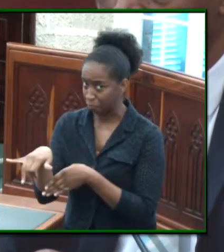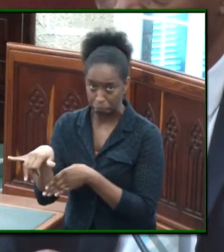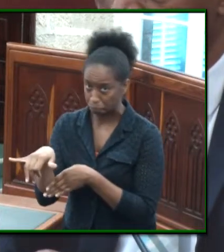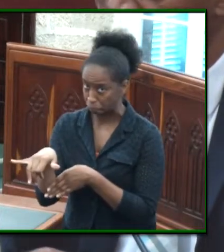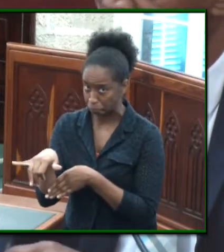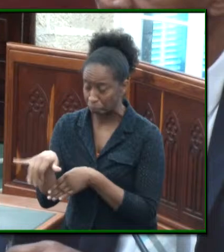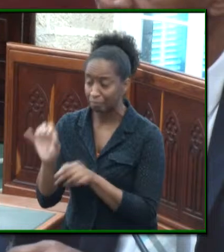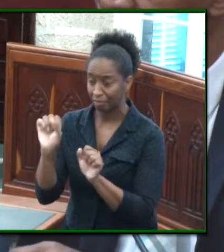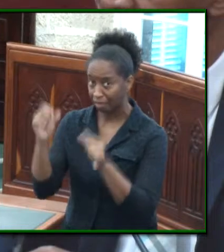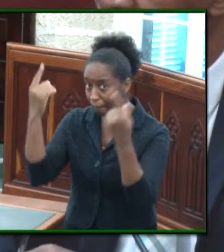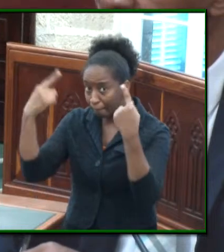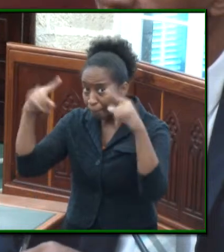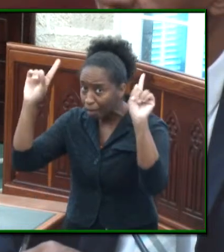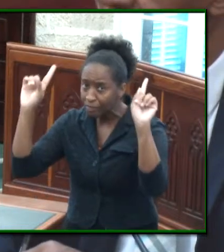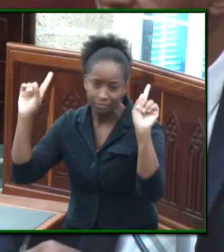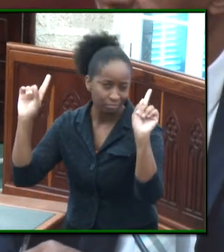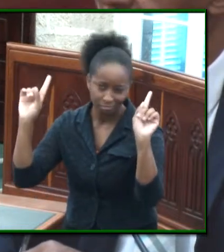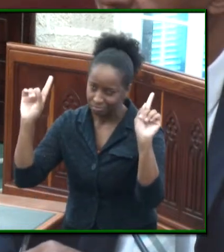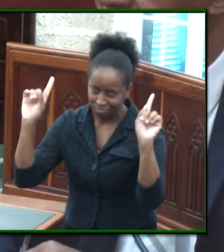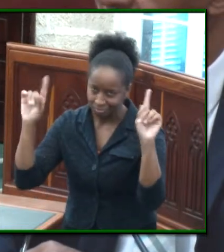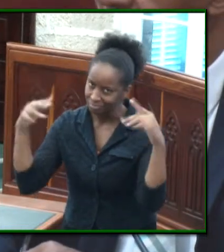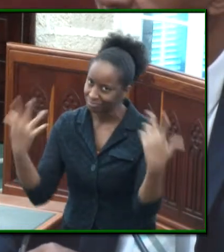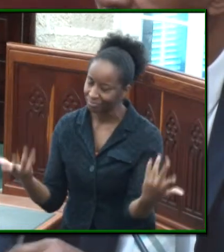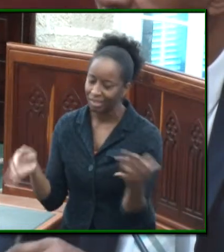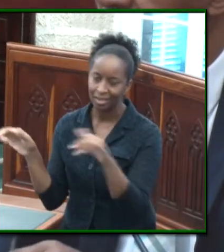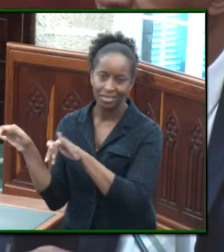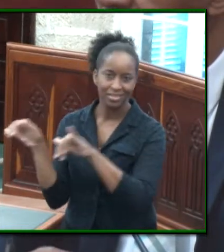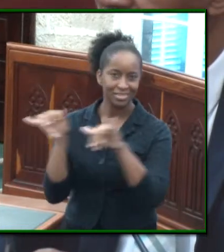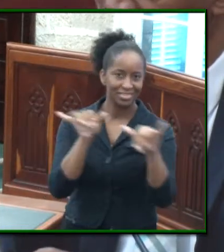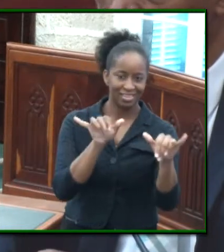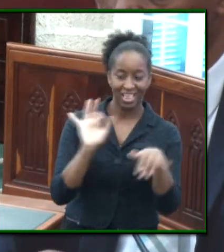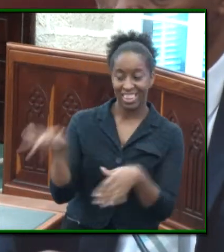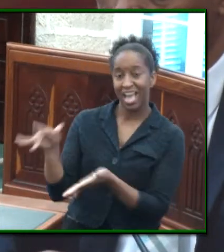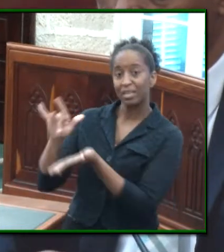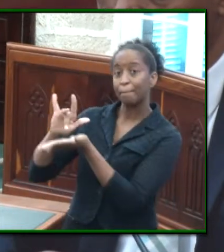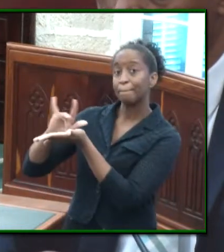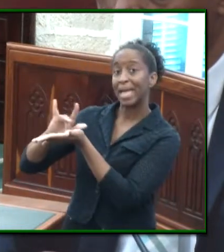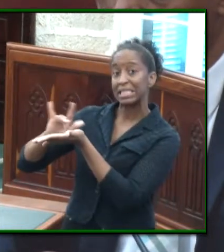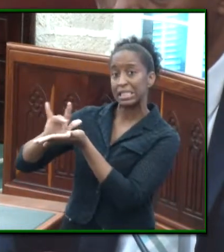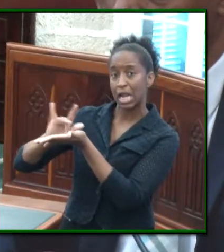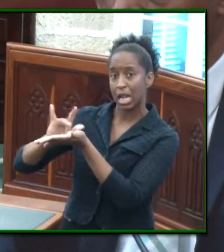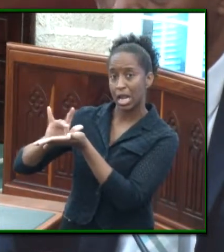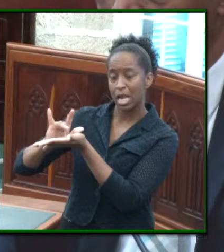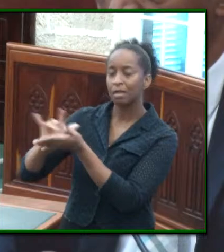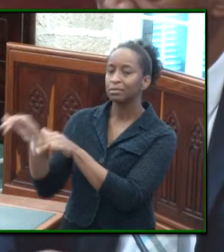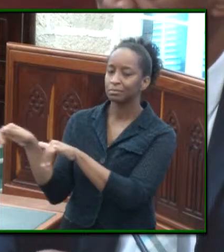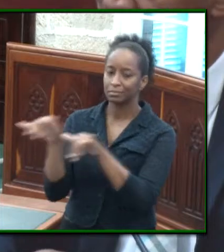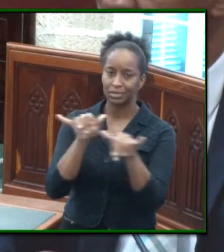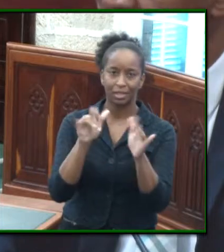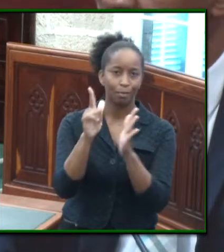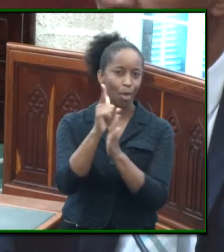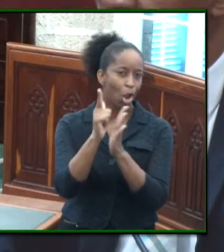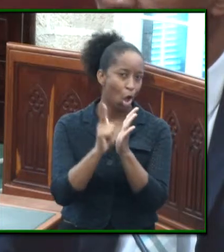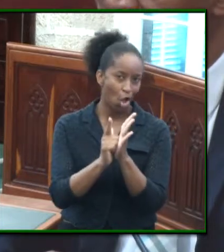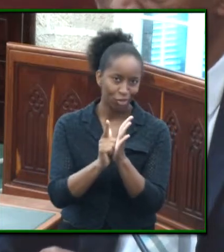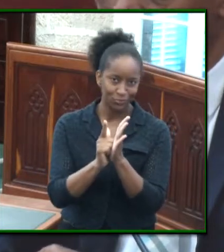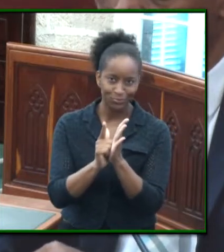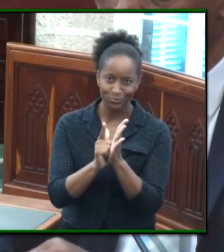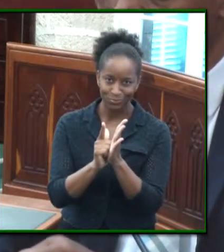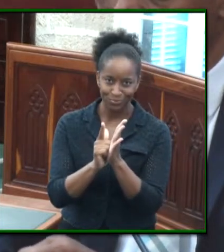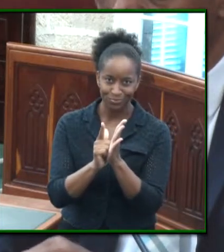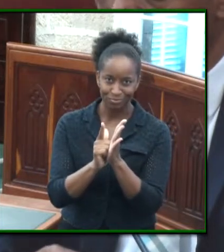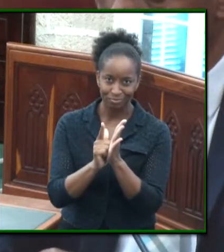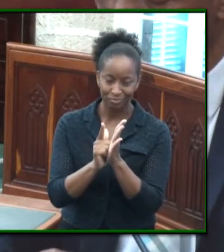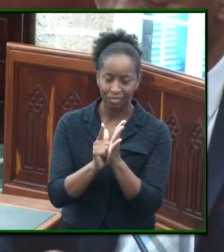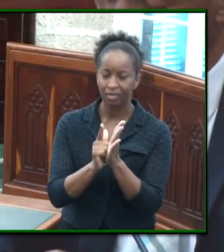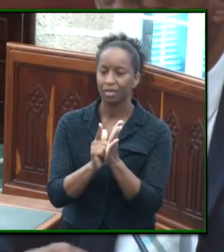cross-border disputes, all kinds of things, contracts with 300 pages of annexures